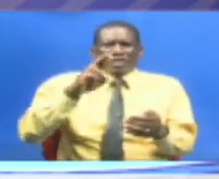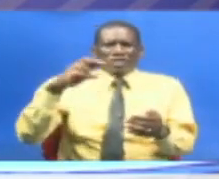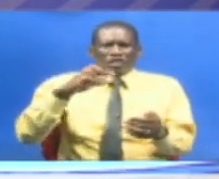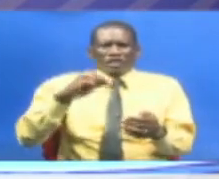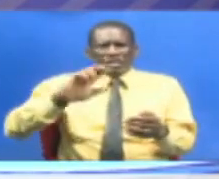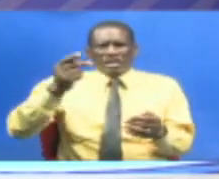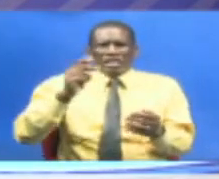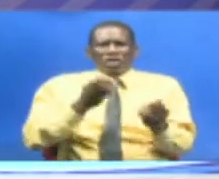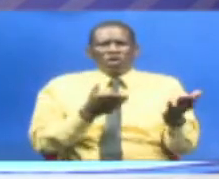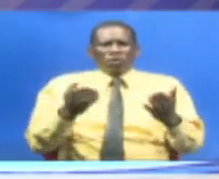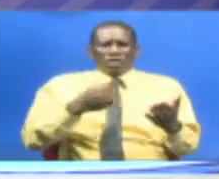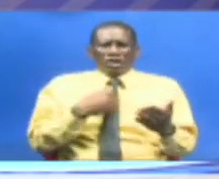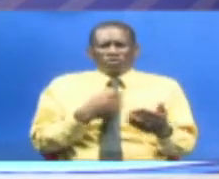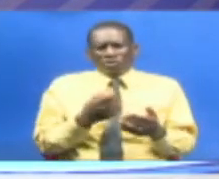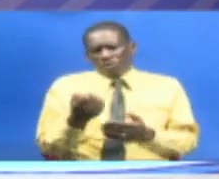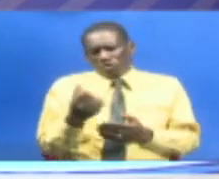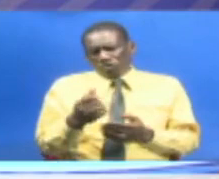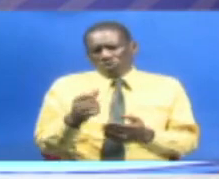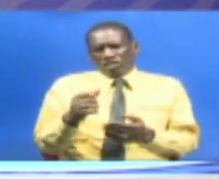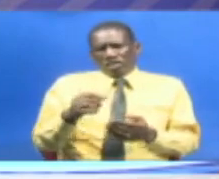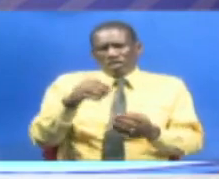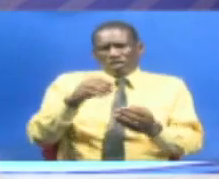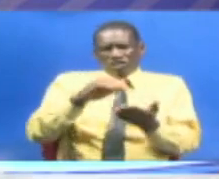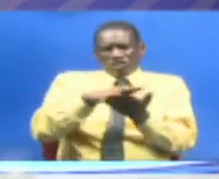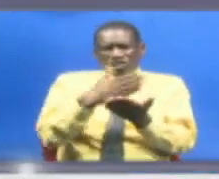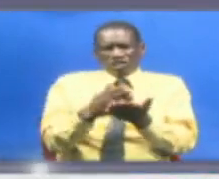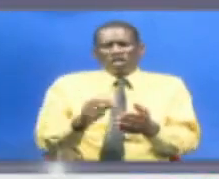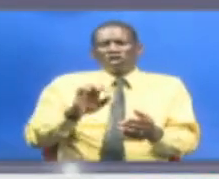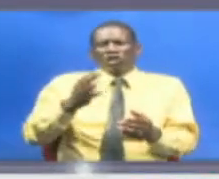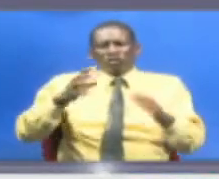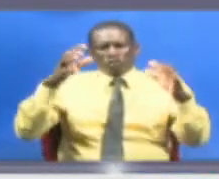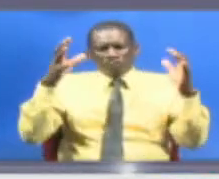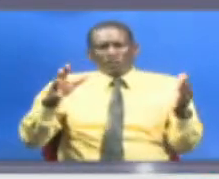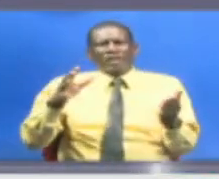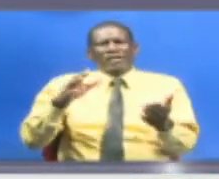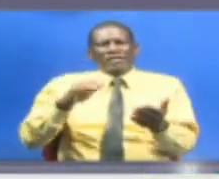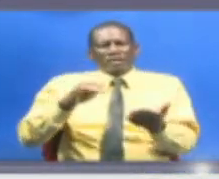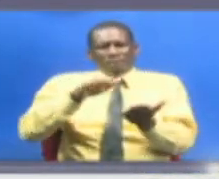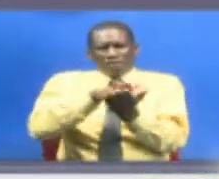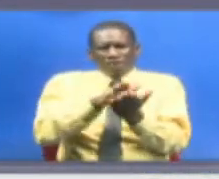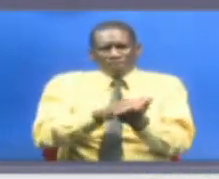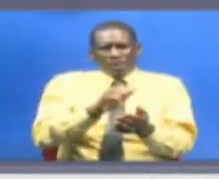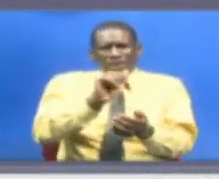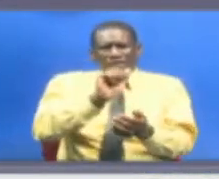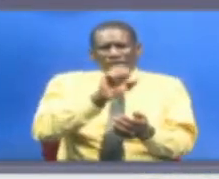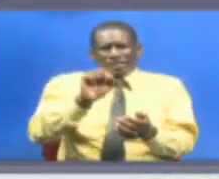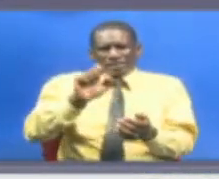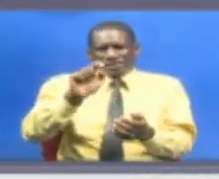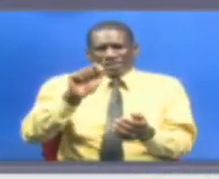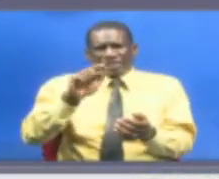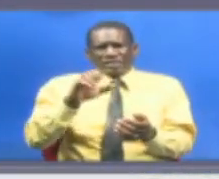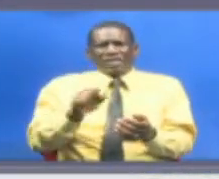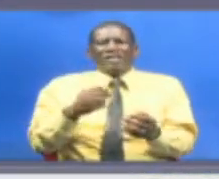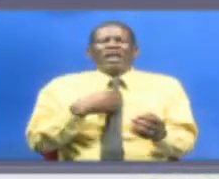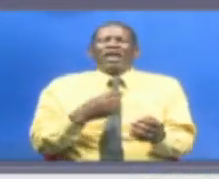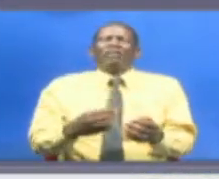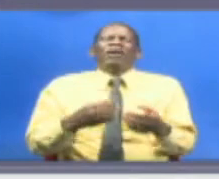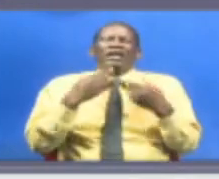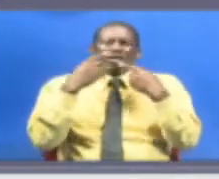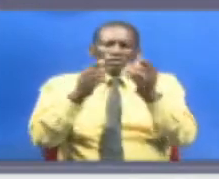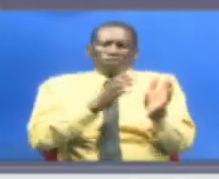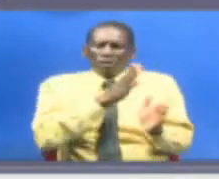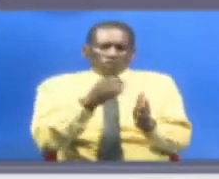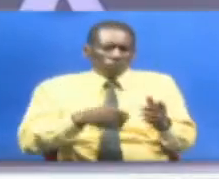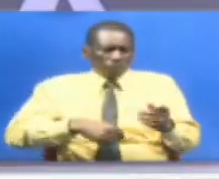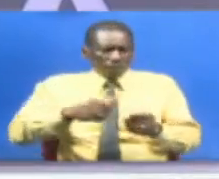currently holds a minority stake. The fourth largest bank by asset base has announced plans for the acquisition, citing ready